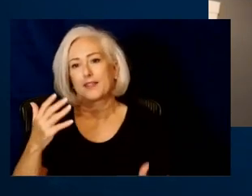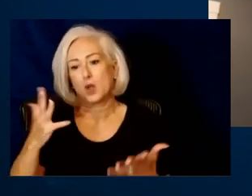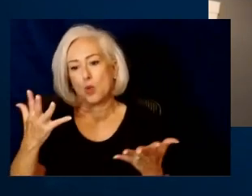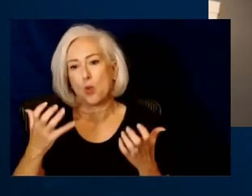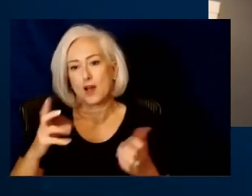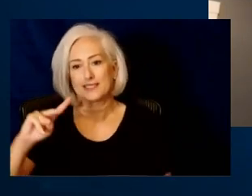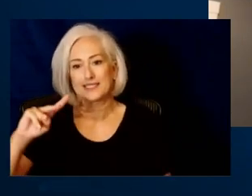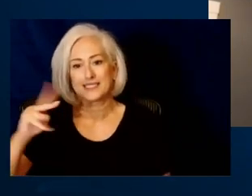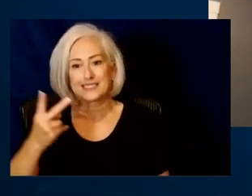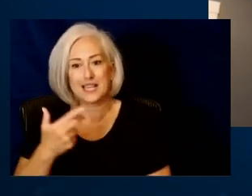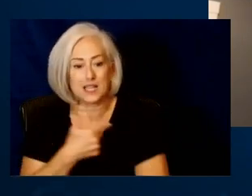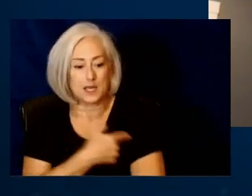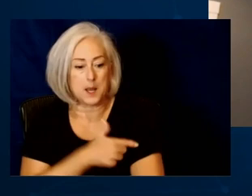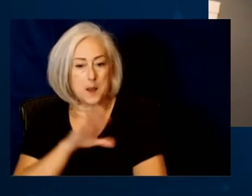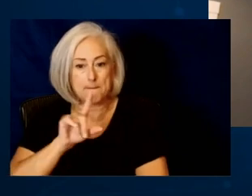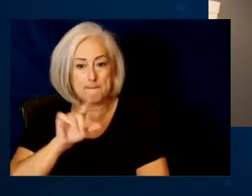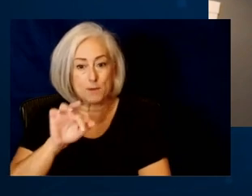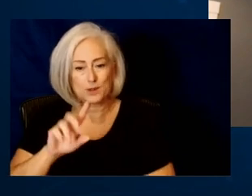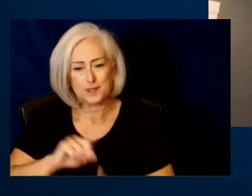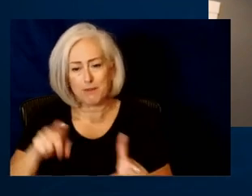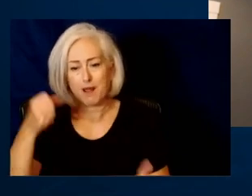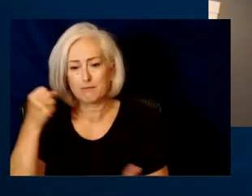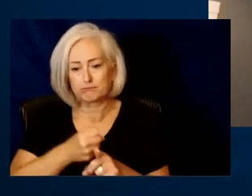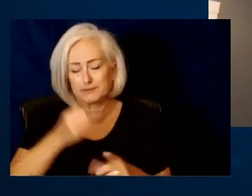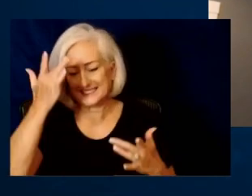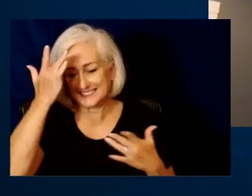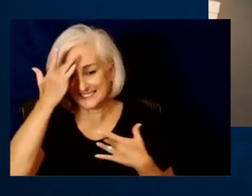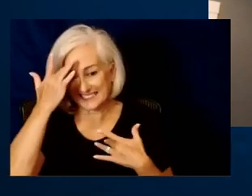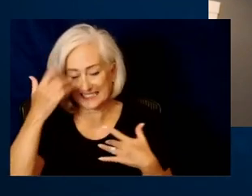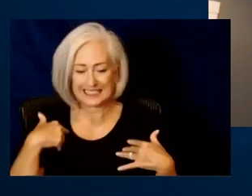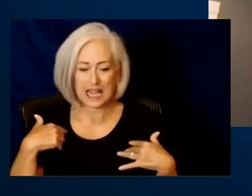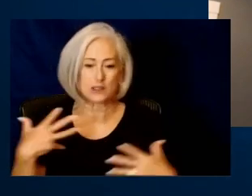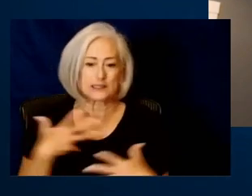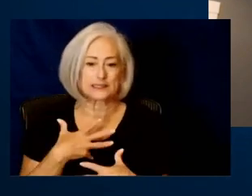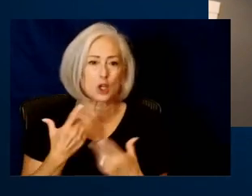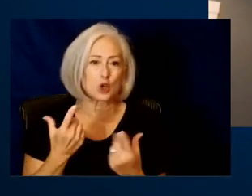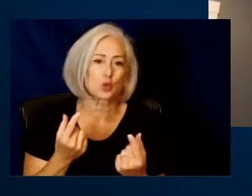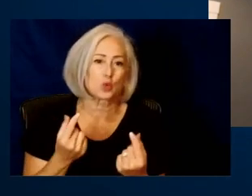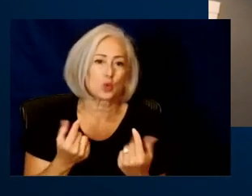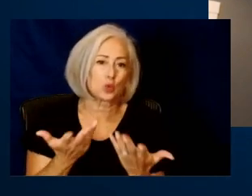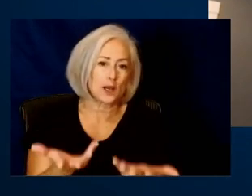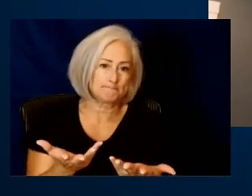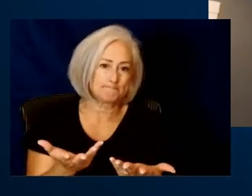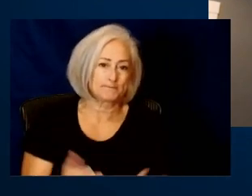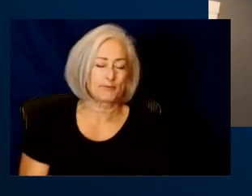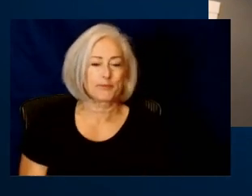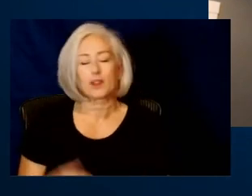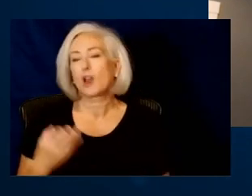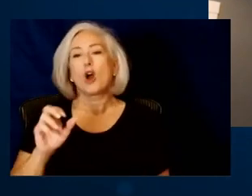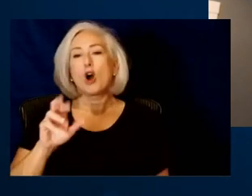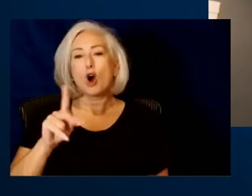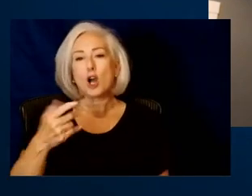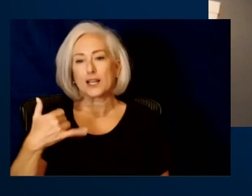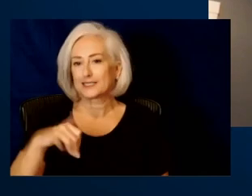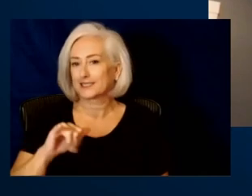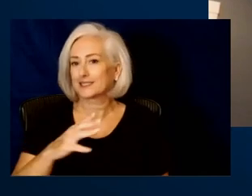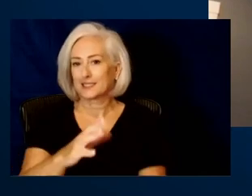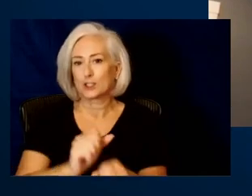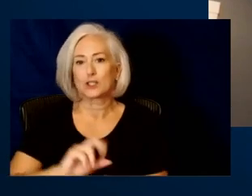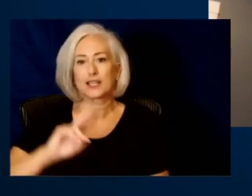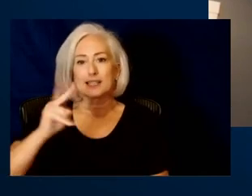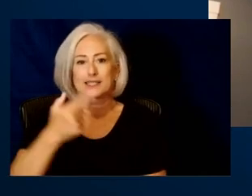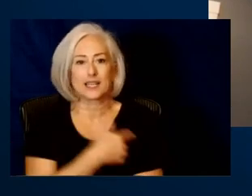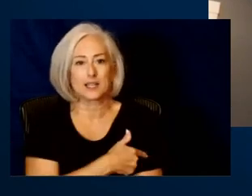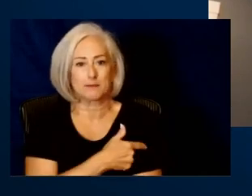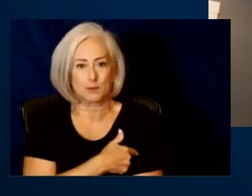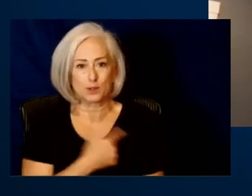sick. Mm-hmm. And so she's like, I'm scared to get it. What would you tell her? You know, Hawkeye, you should still get that second booster. Absolutely. You wait your